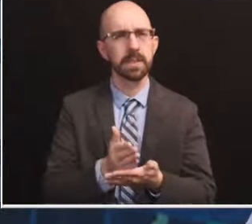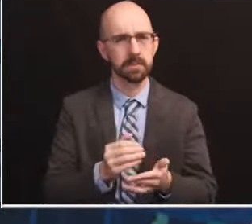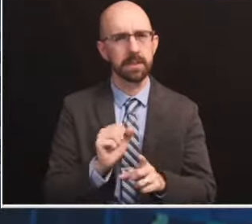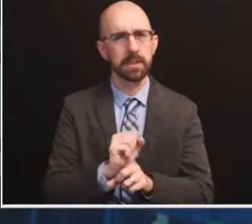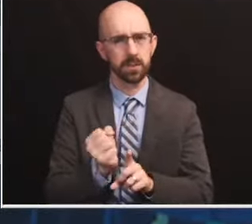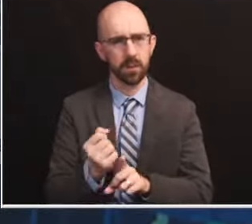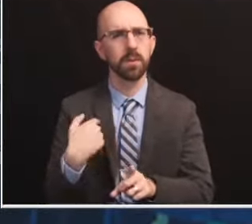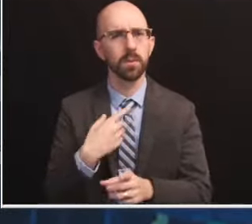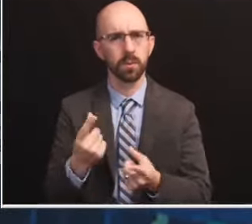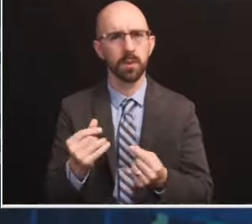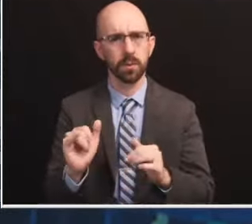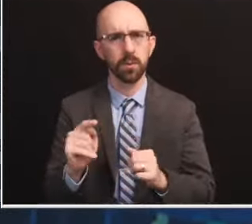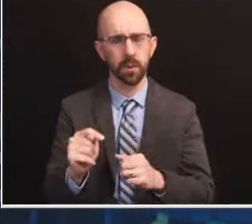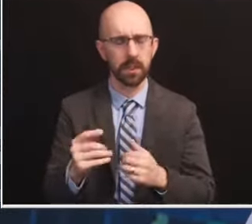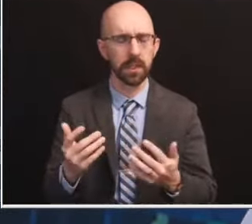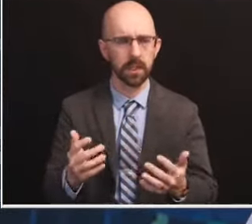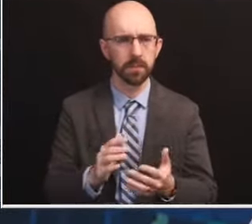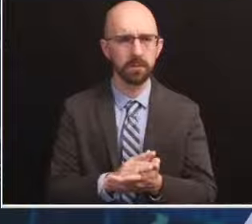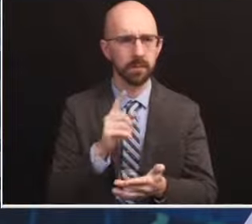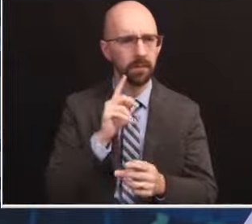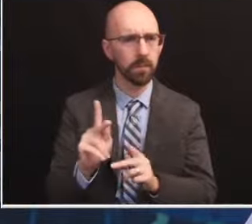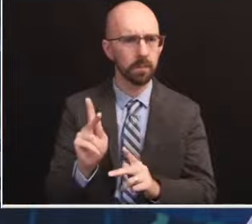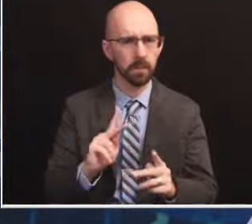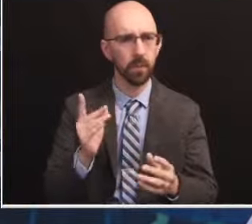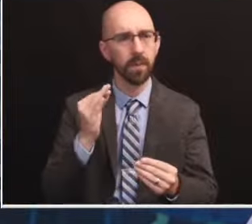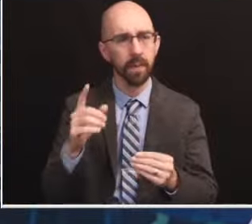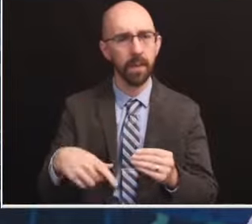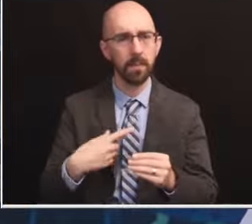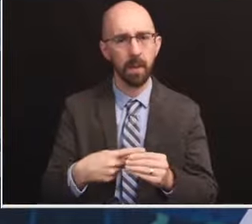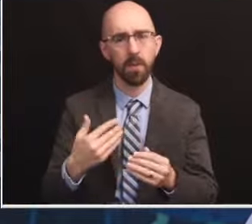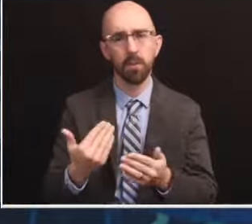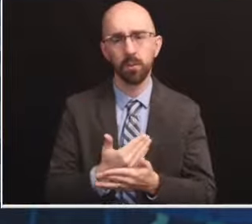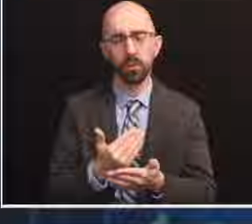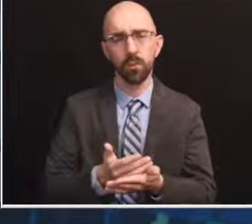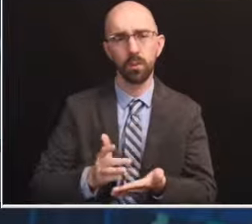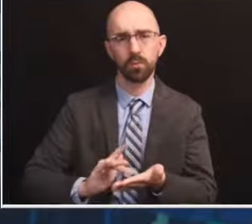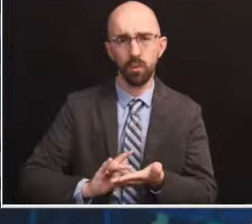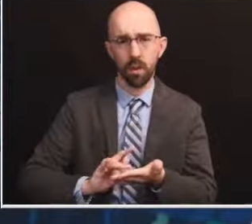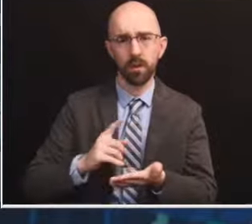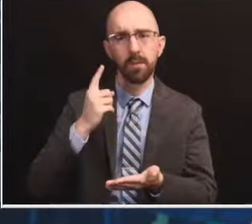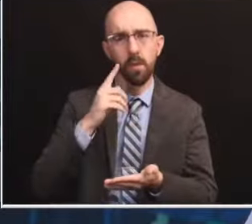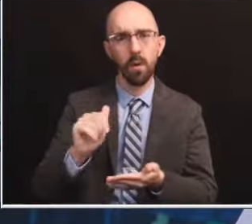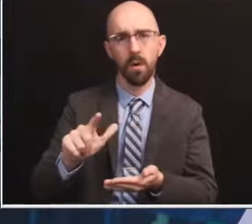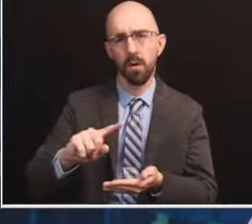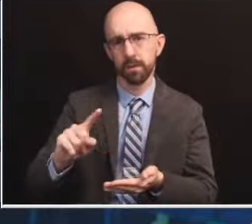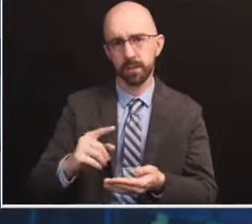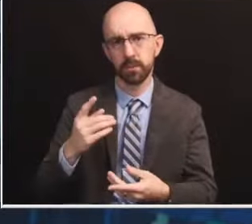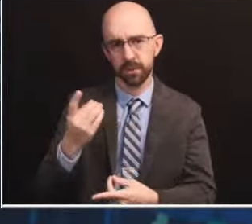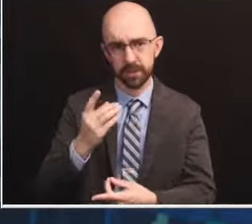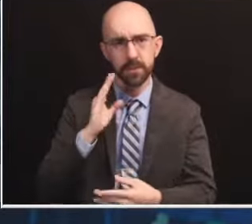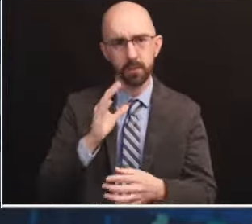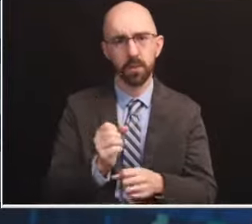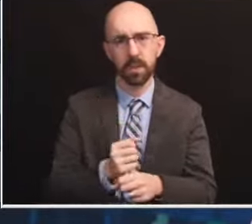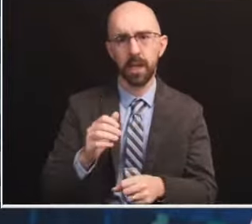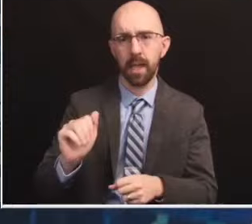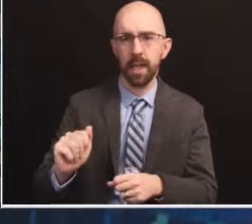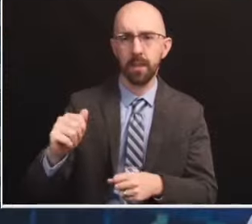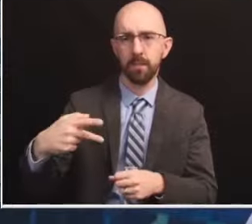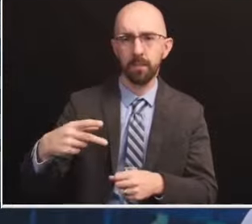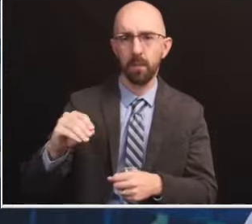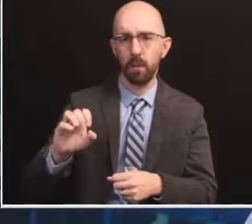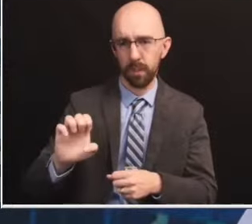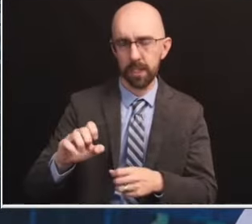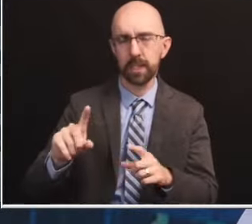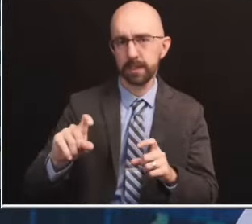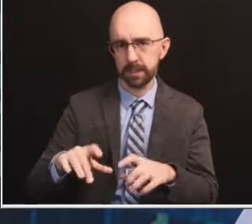it. For people, we're thinking about the new drugs for Alzheimer's disease. We will get the ApoE test